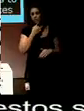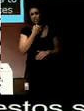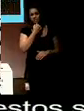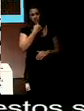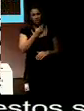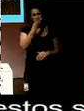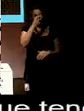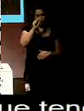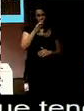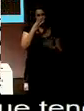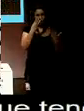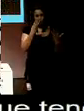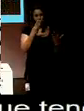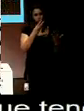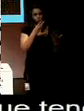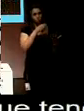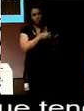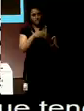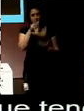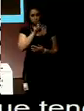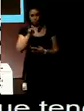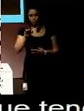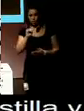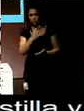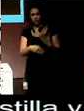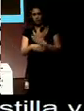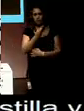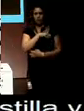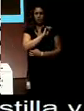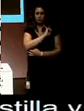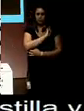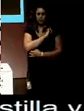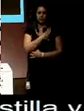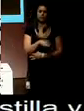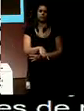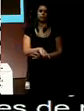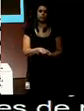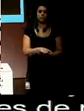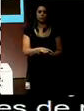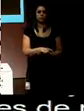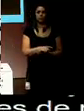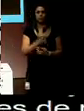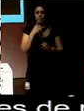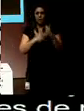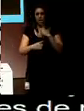Director of Castilla y León talked about 3.8 million of disabled people in Spain.